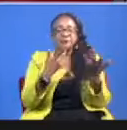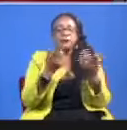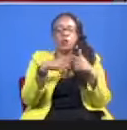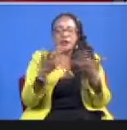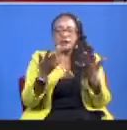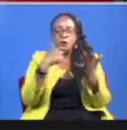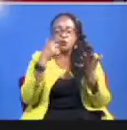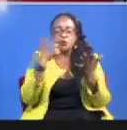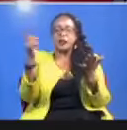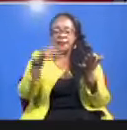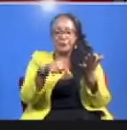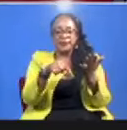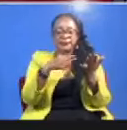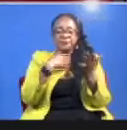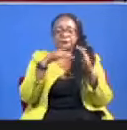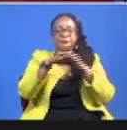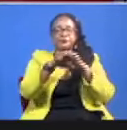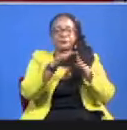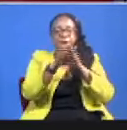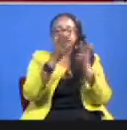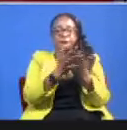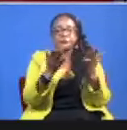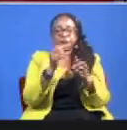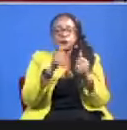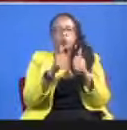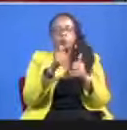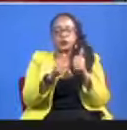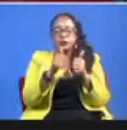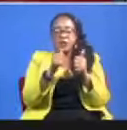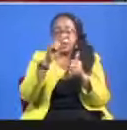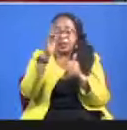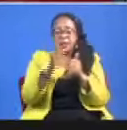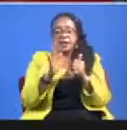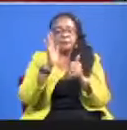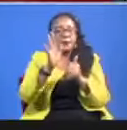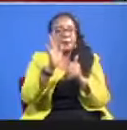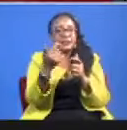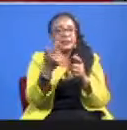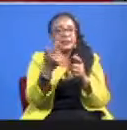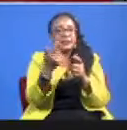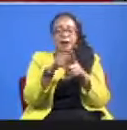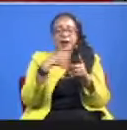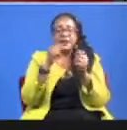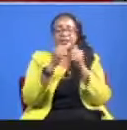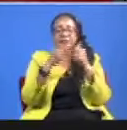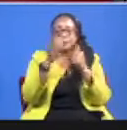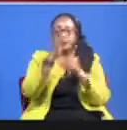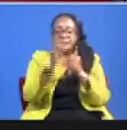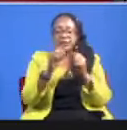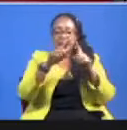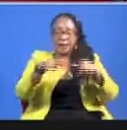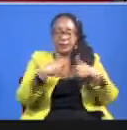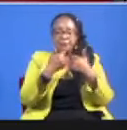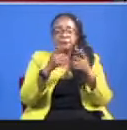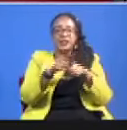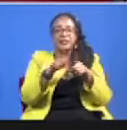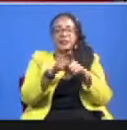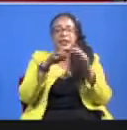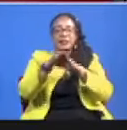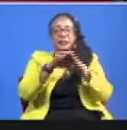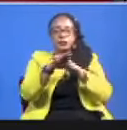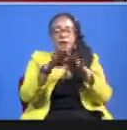the 30-year deal, whoever it is coming, has access to the property which belongs to Kenyans, and at the same time has 18%